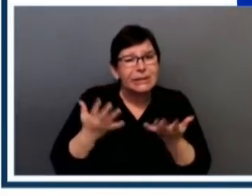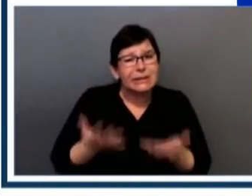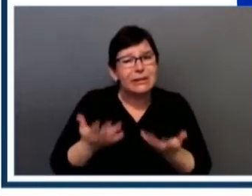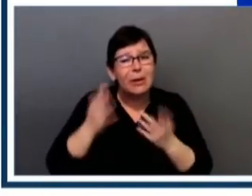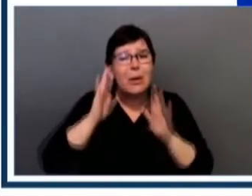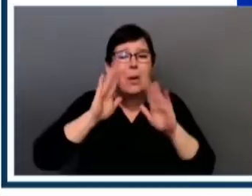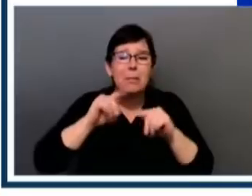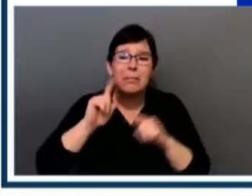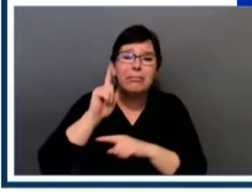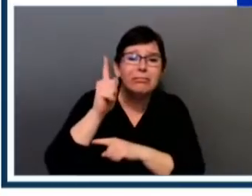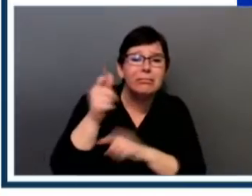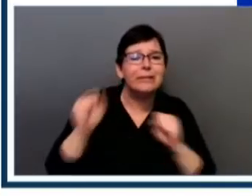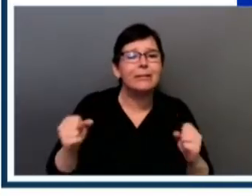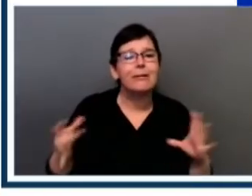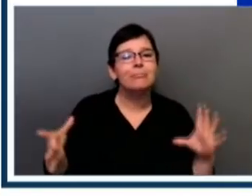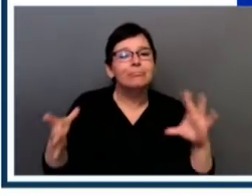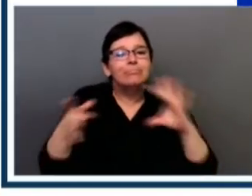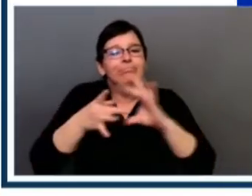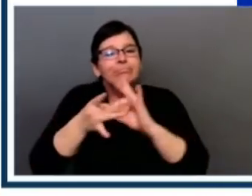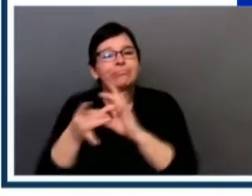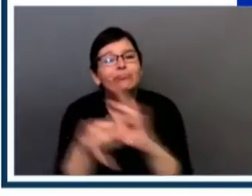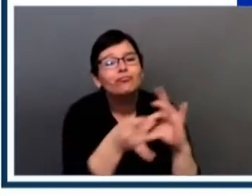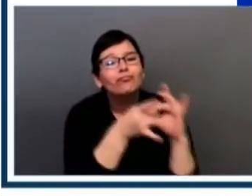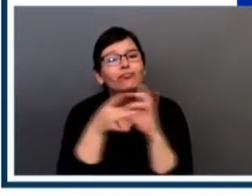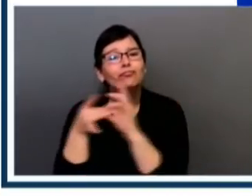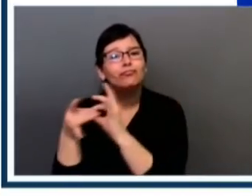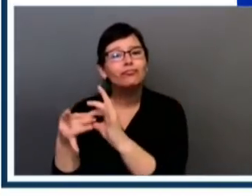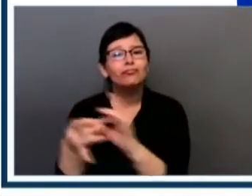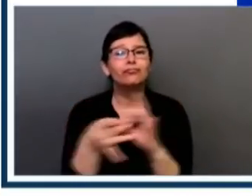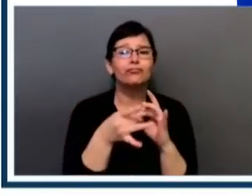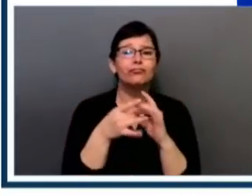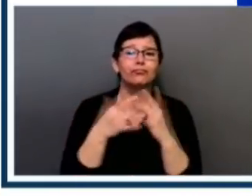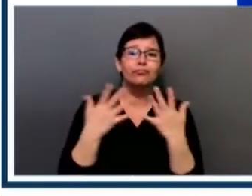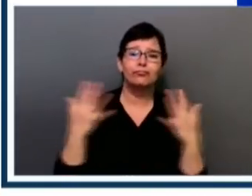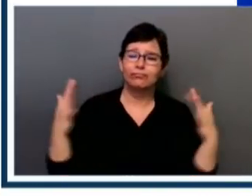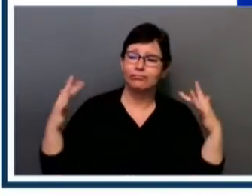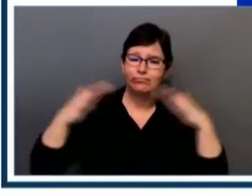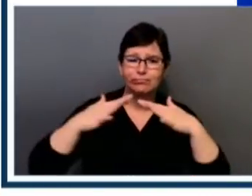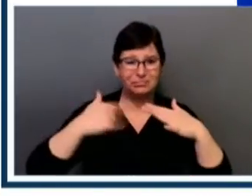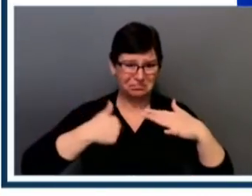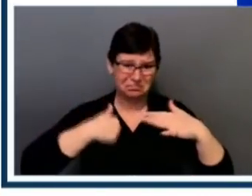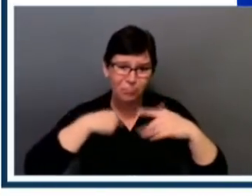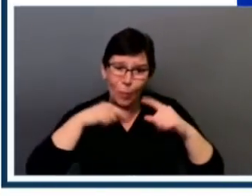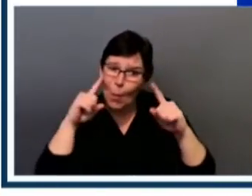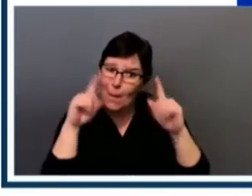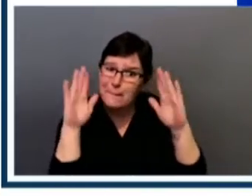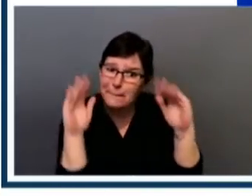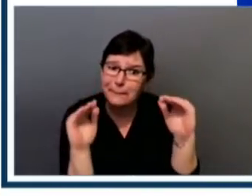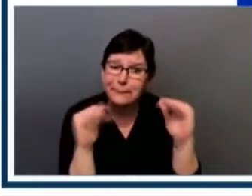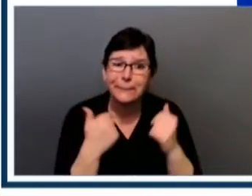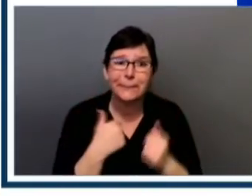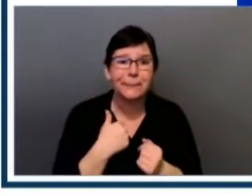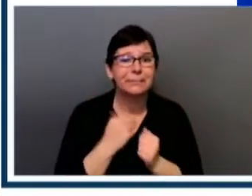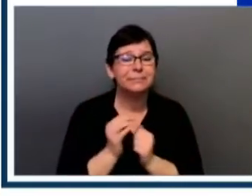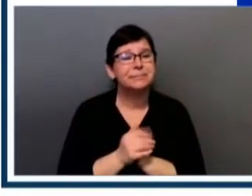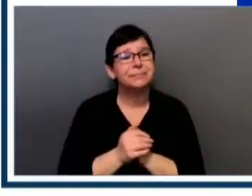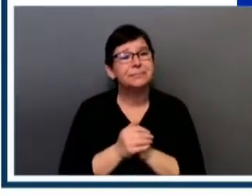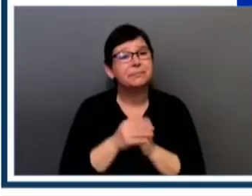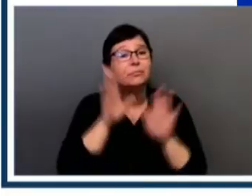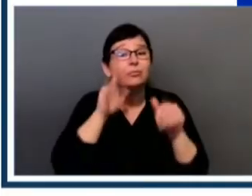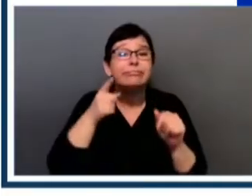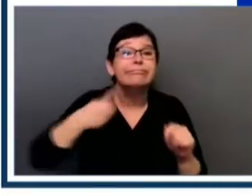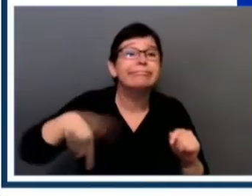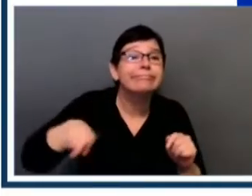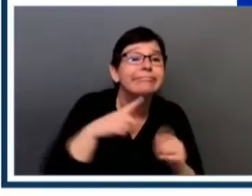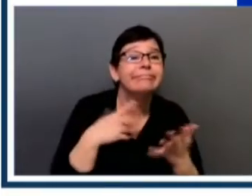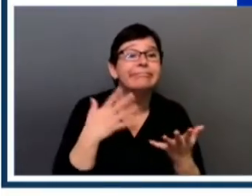part in healing our communities. We can have different opinions on the path to return to normal, how fast, how